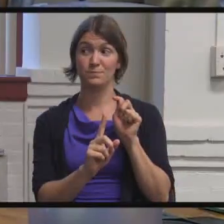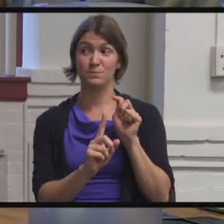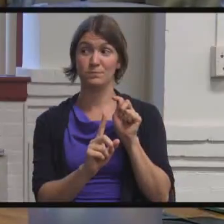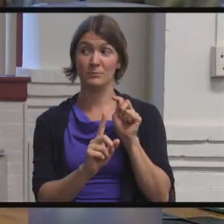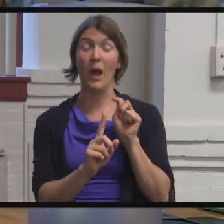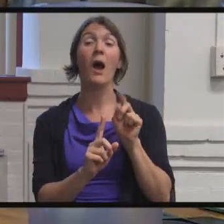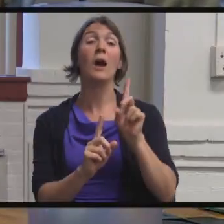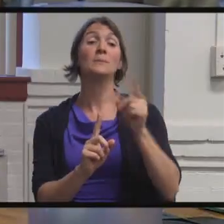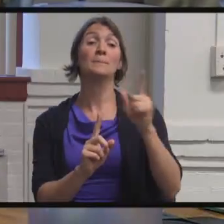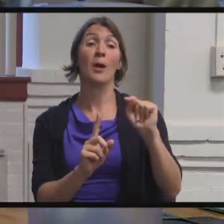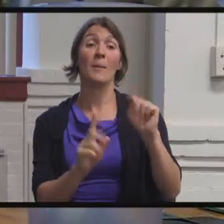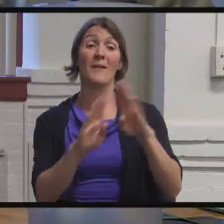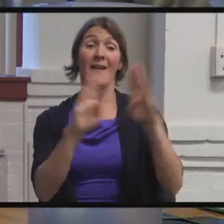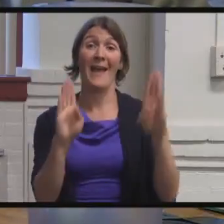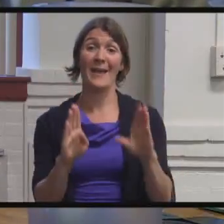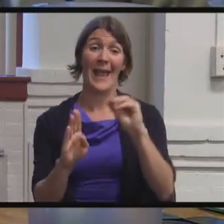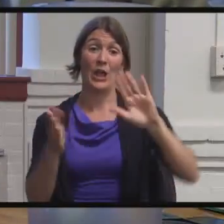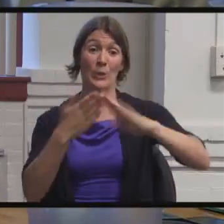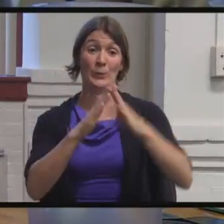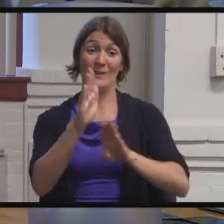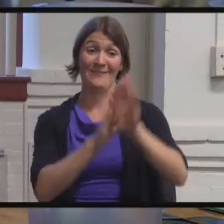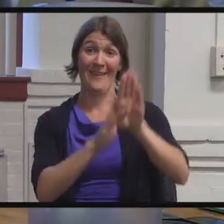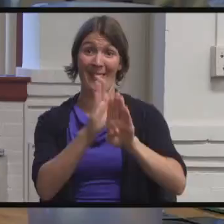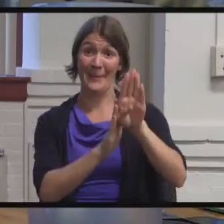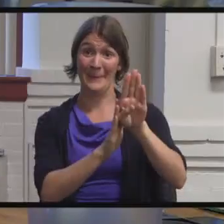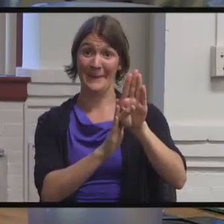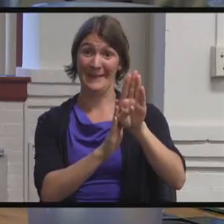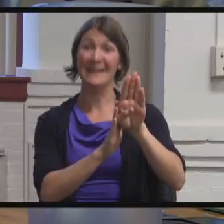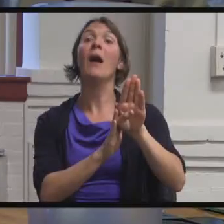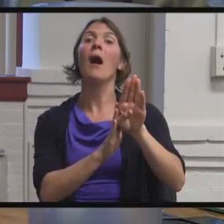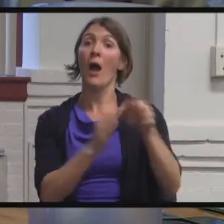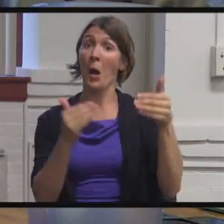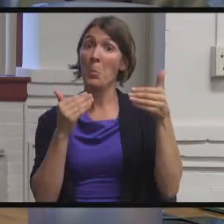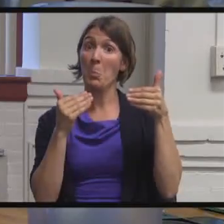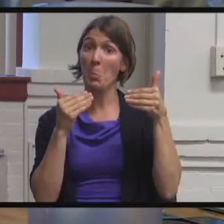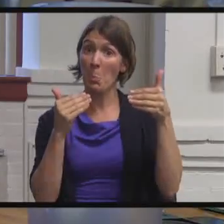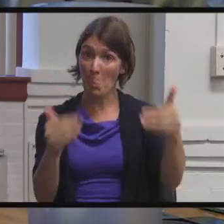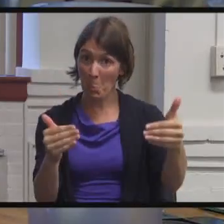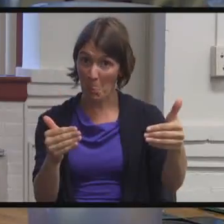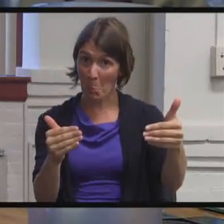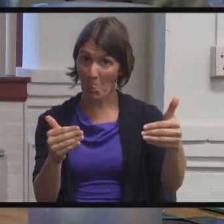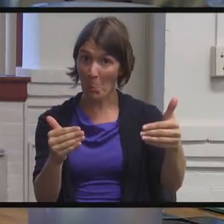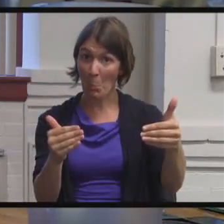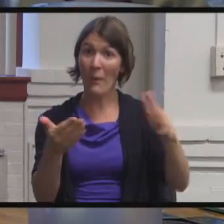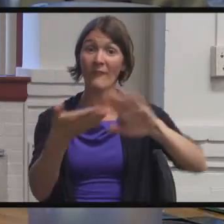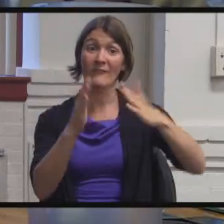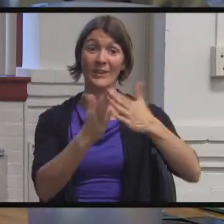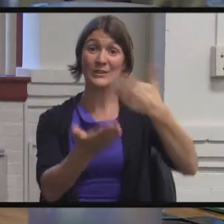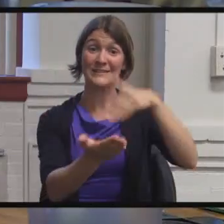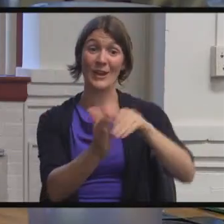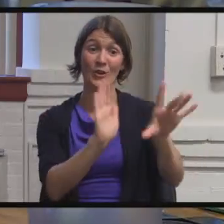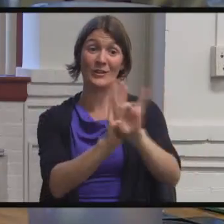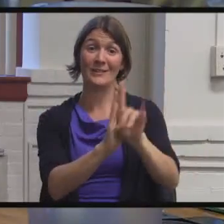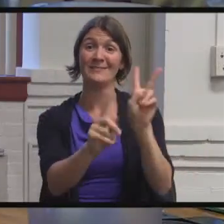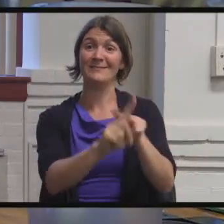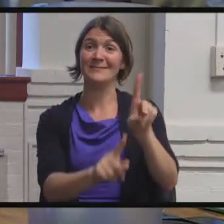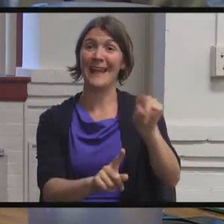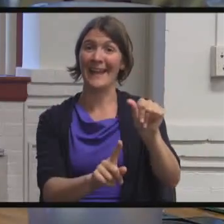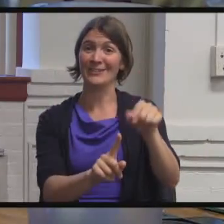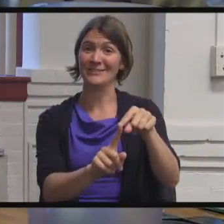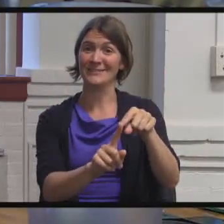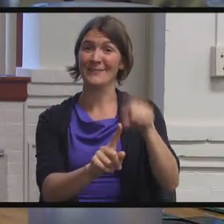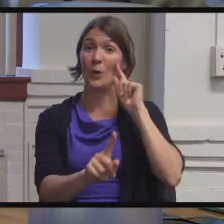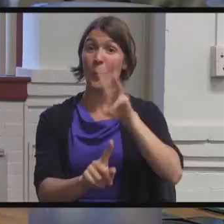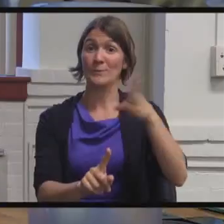Department of Housing and Community Development renewed the Village Center designation for